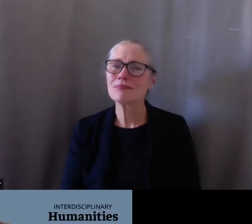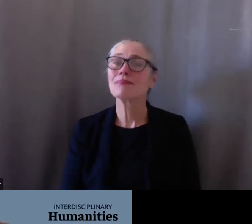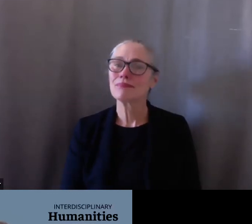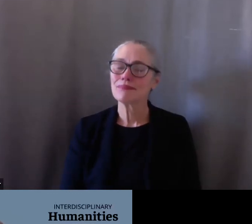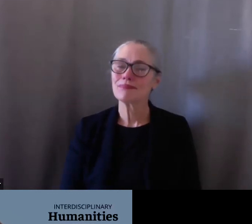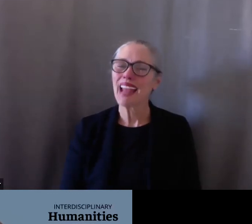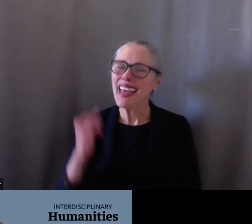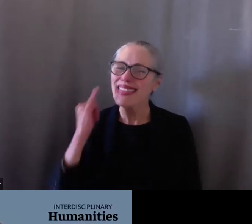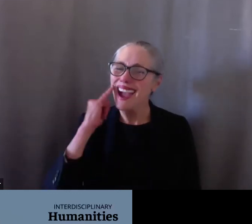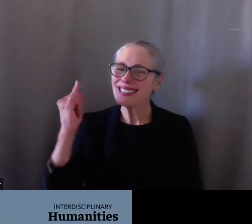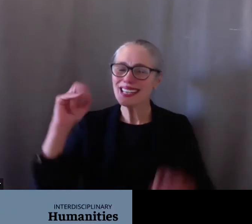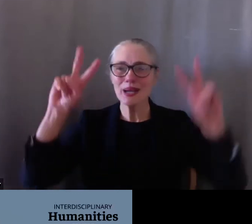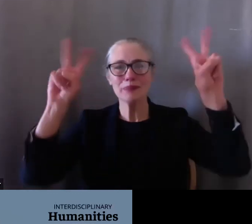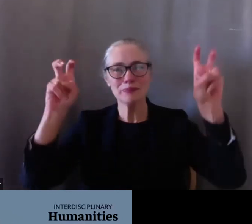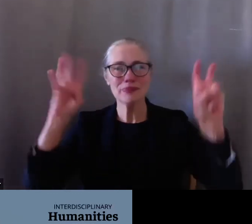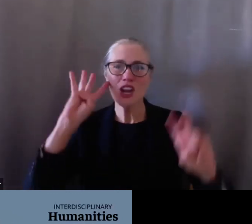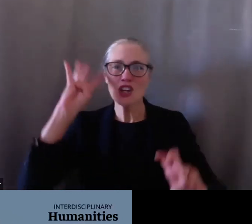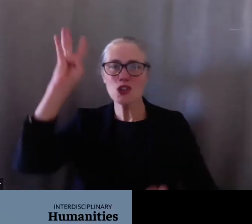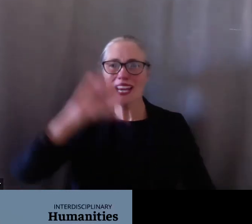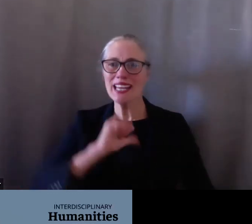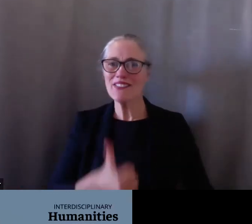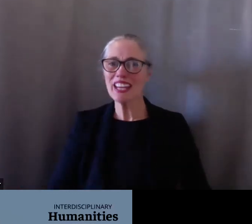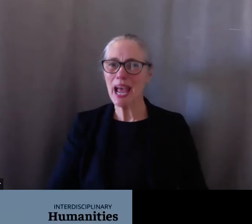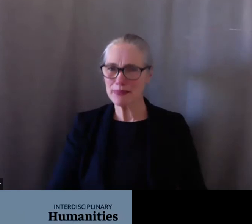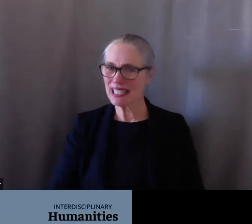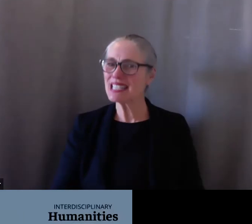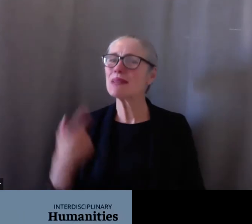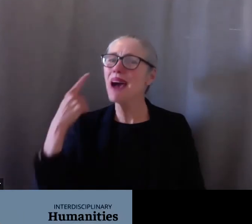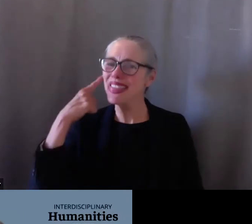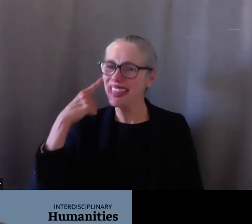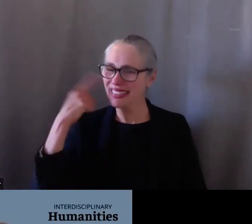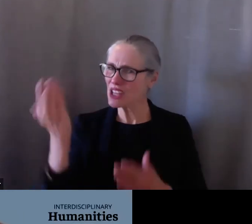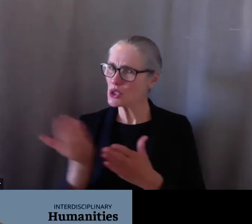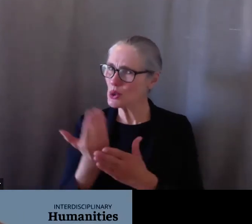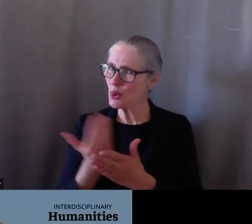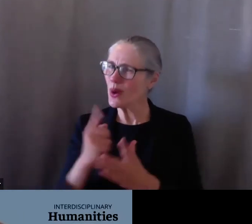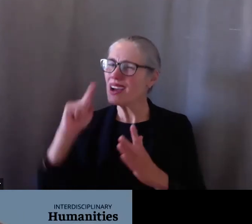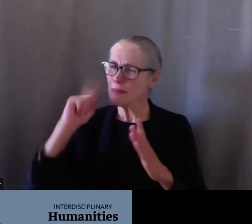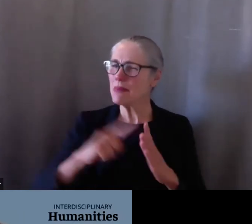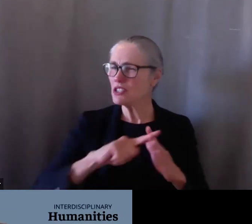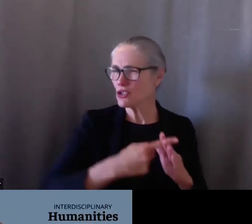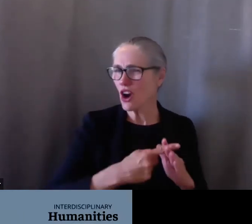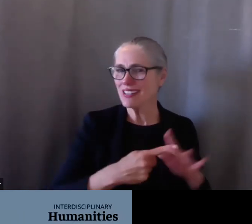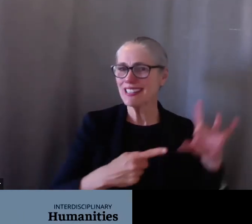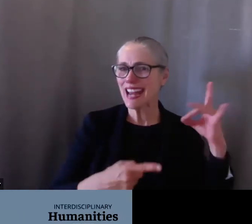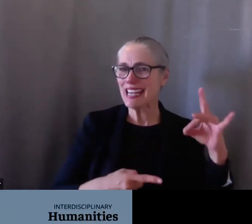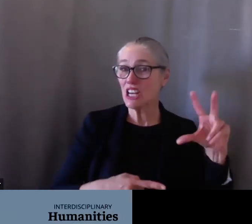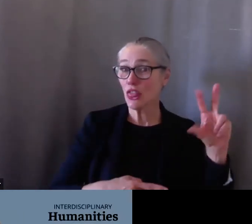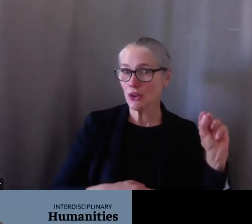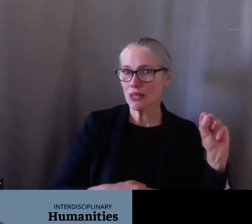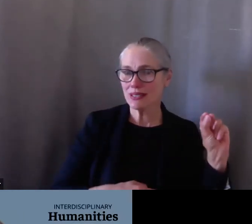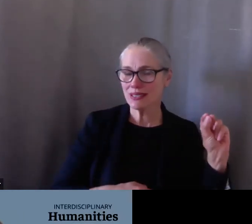there's always this element of creativity. I do think it is useful to think about creative